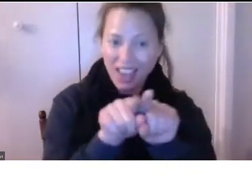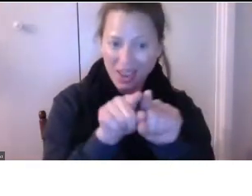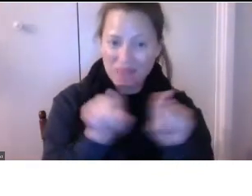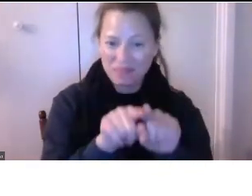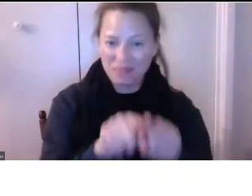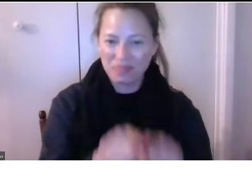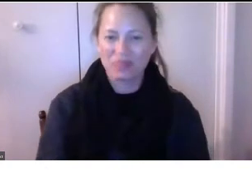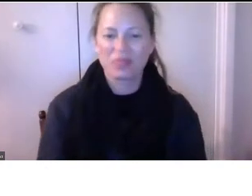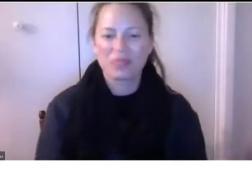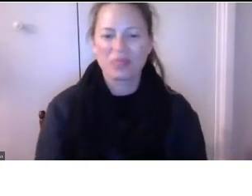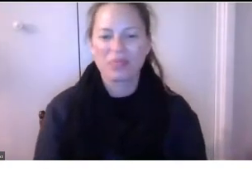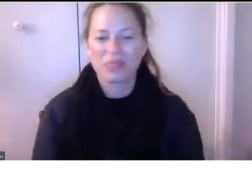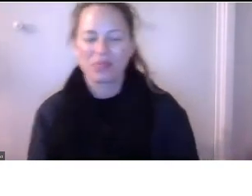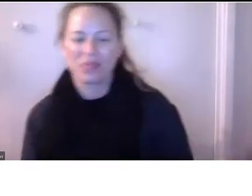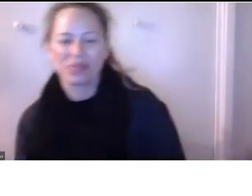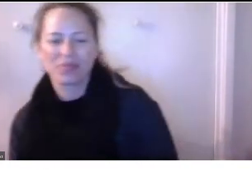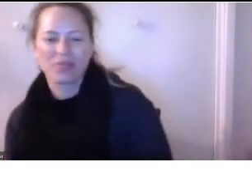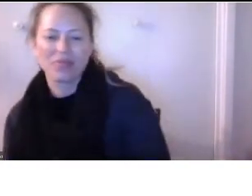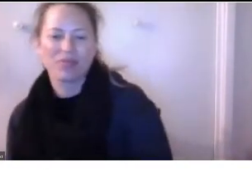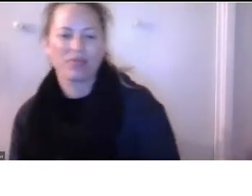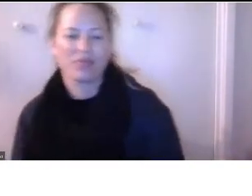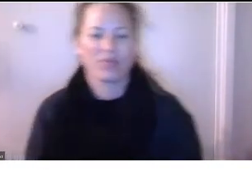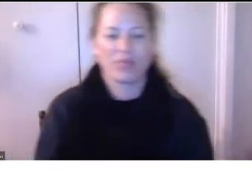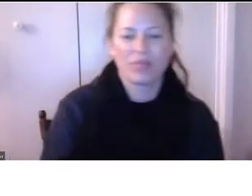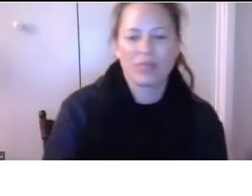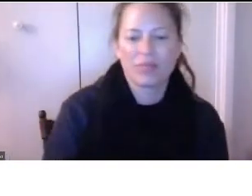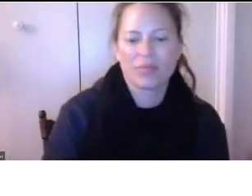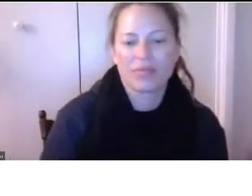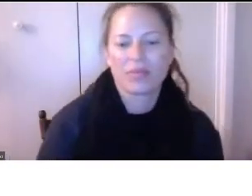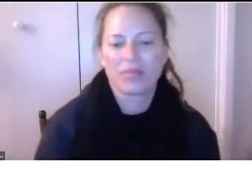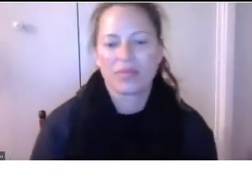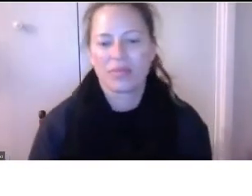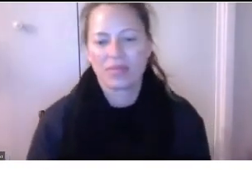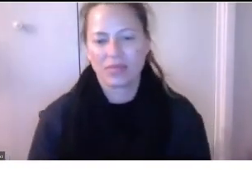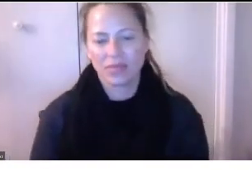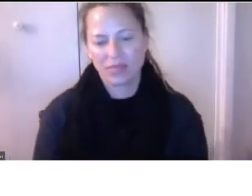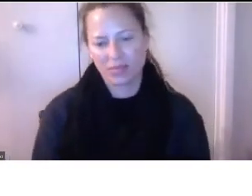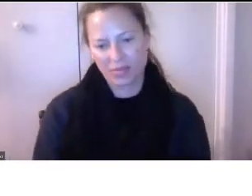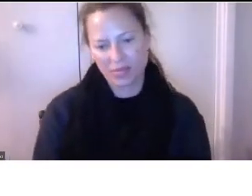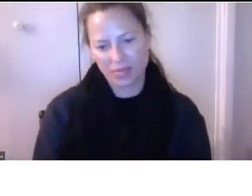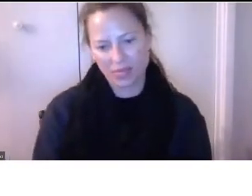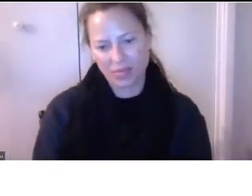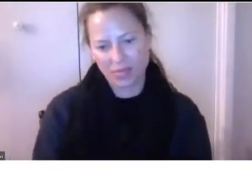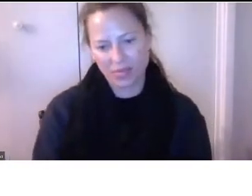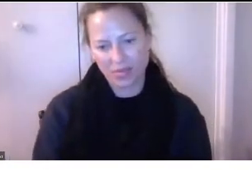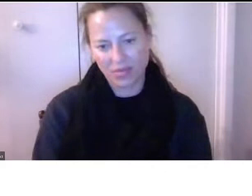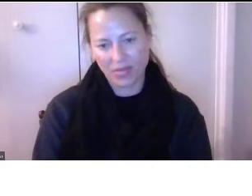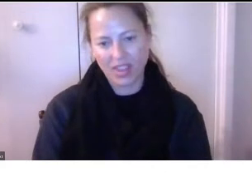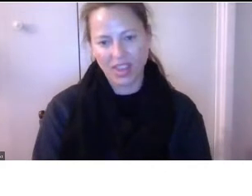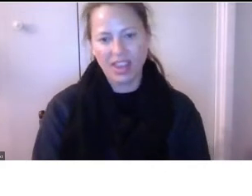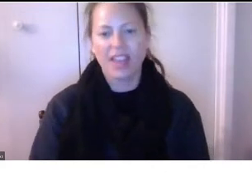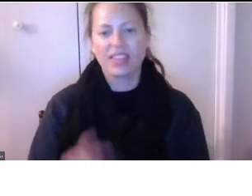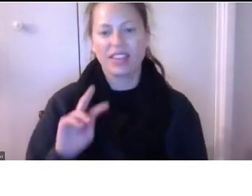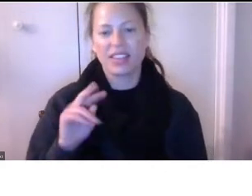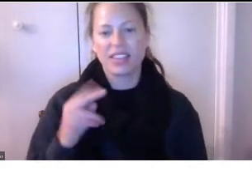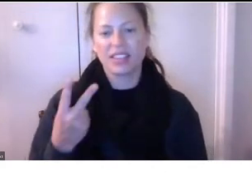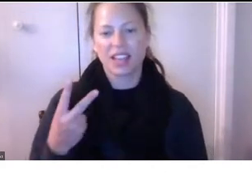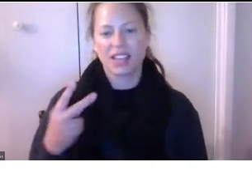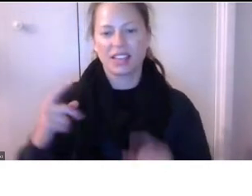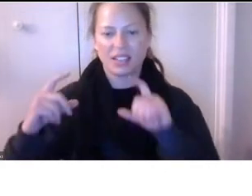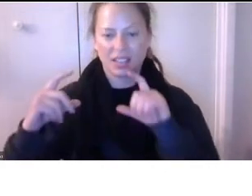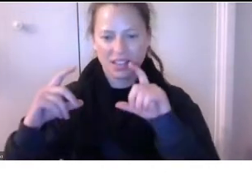right, y1 is 3 minus y2 is 5. x1 is 7 minus